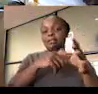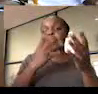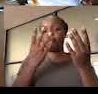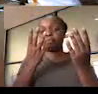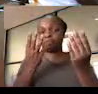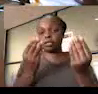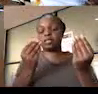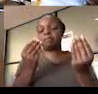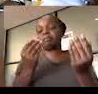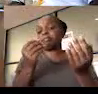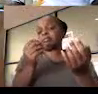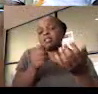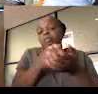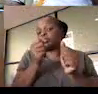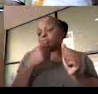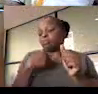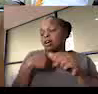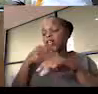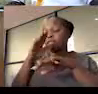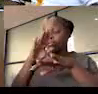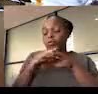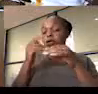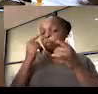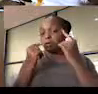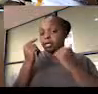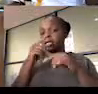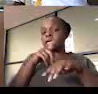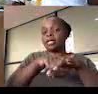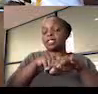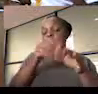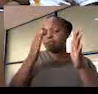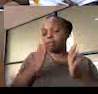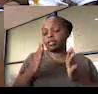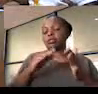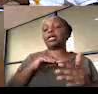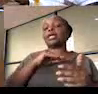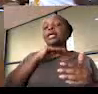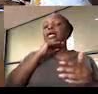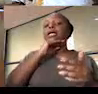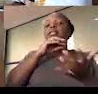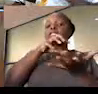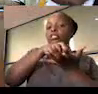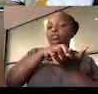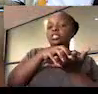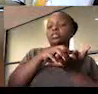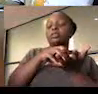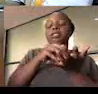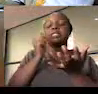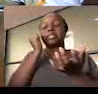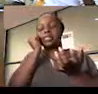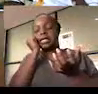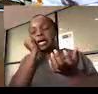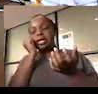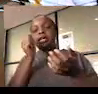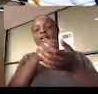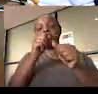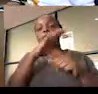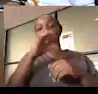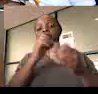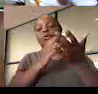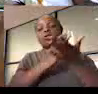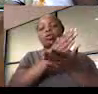so committed to this chama, and they disappointed her. How can I think of something that is reliable,